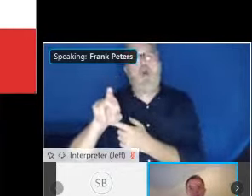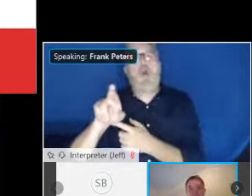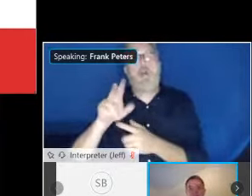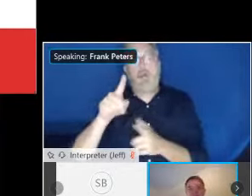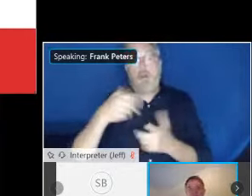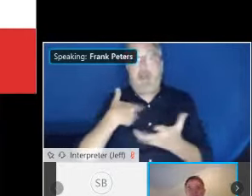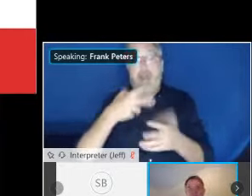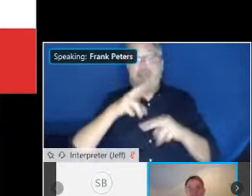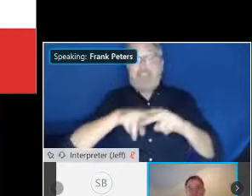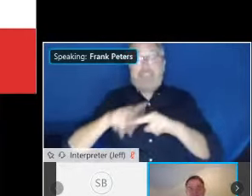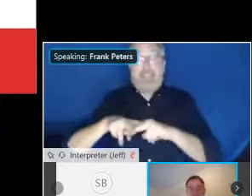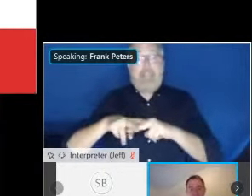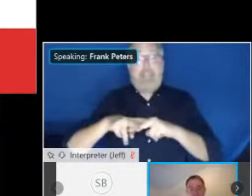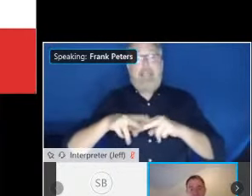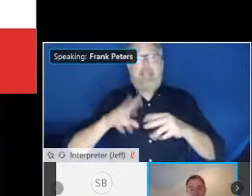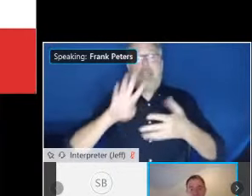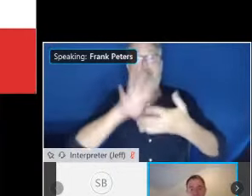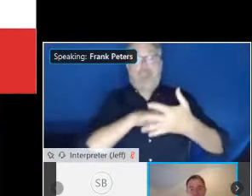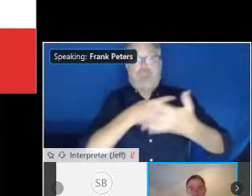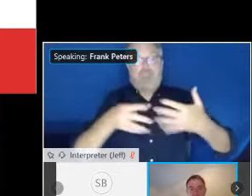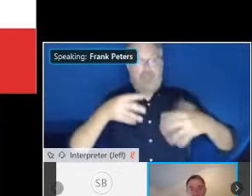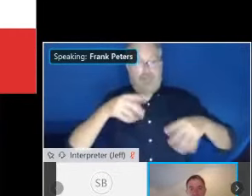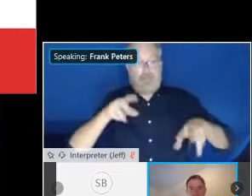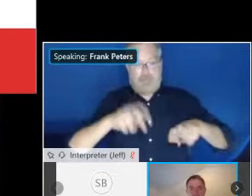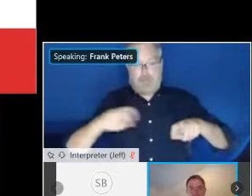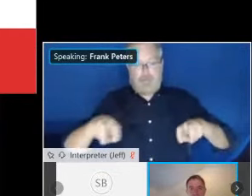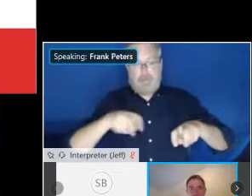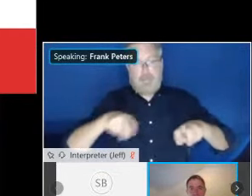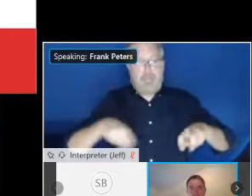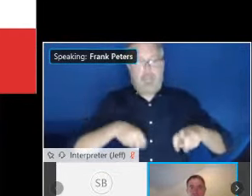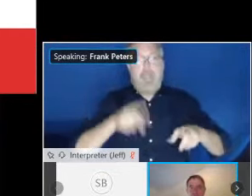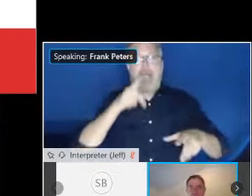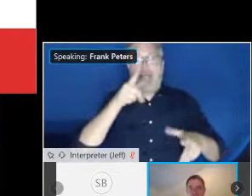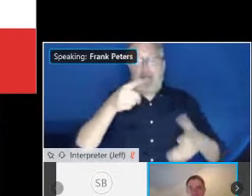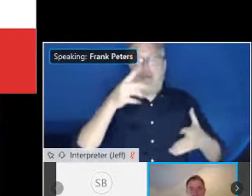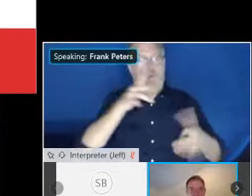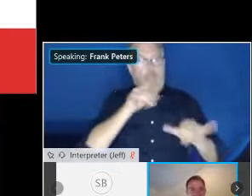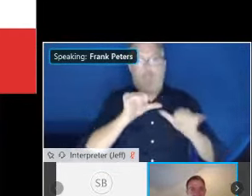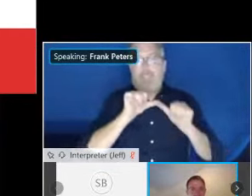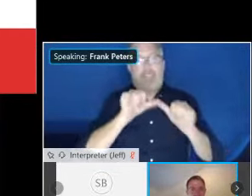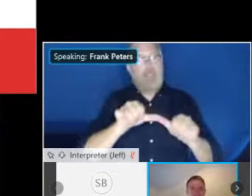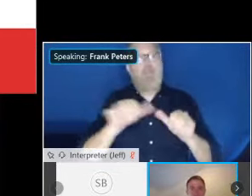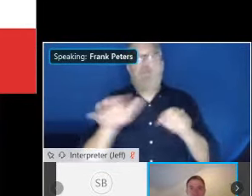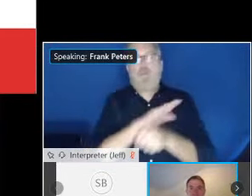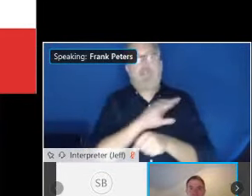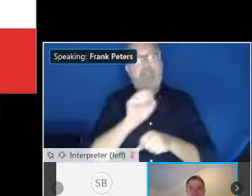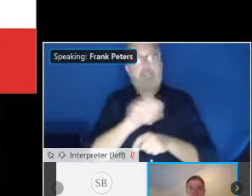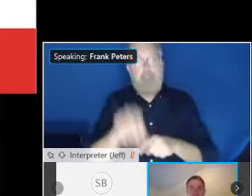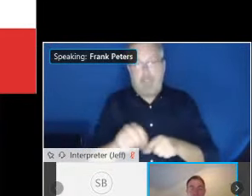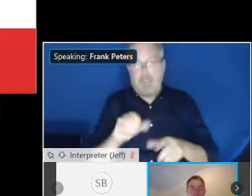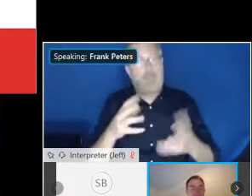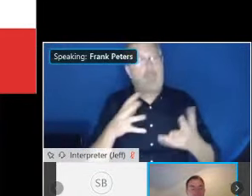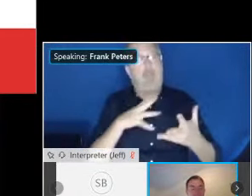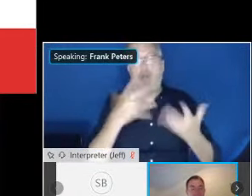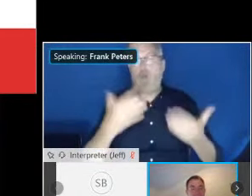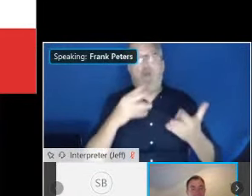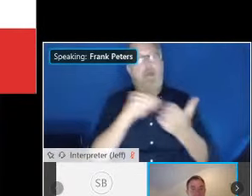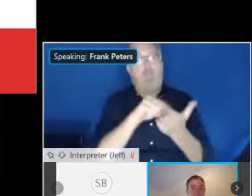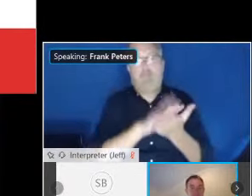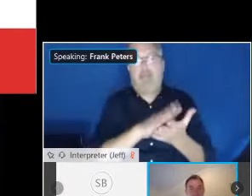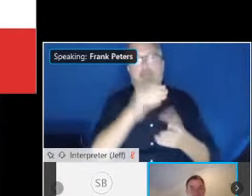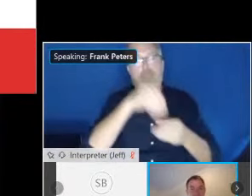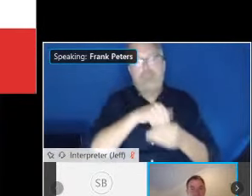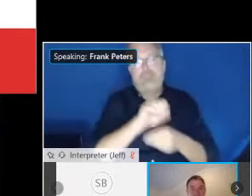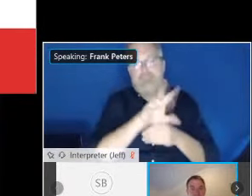seating charts and they're going to be the same all semester, I encourage you to put those in there now. If you're doing team-based learning or it's a studio or it's